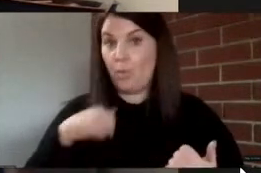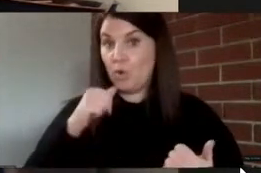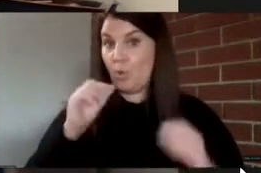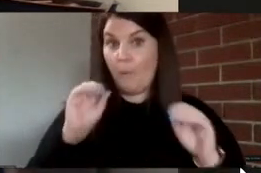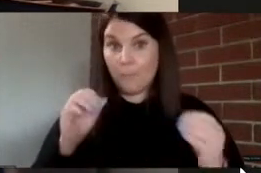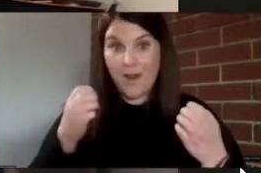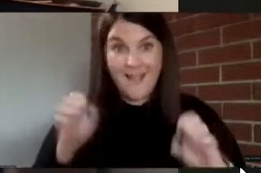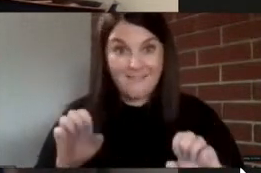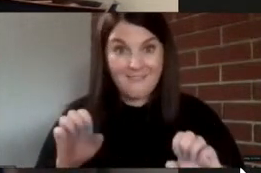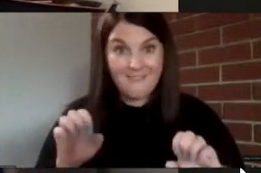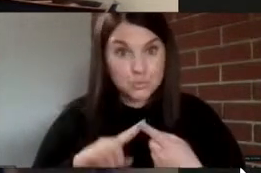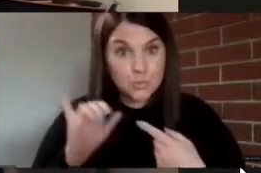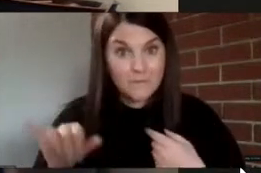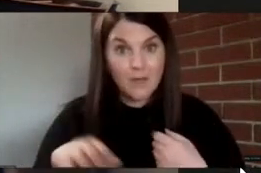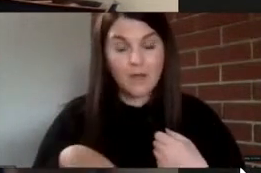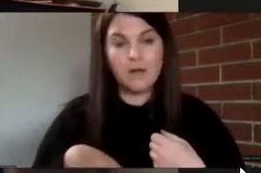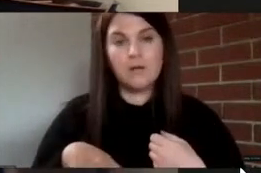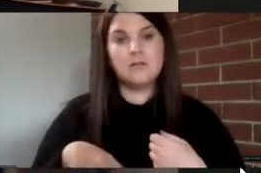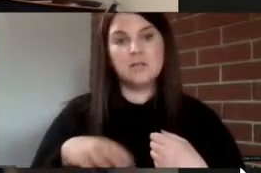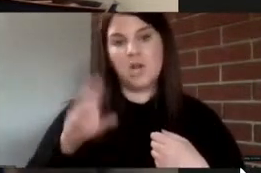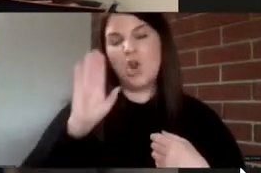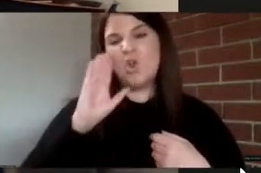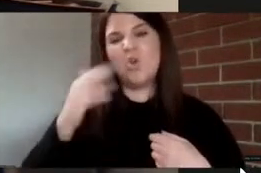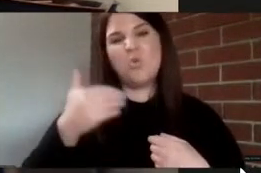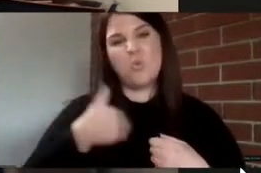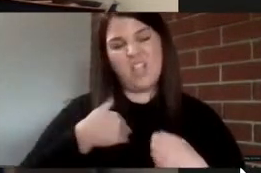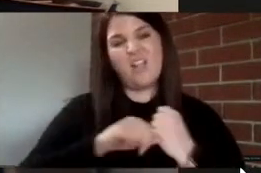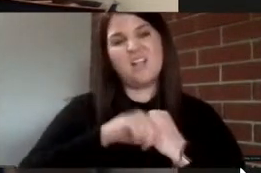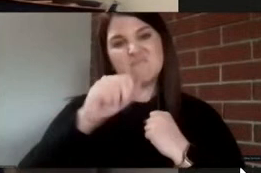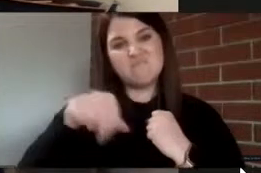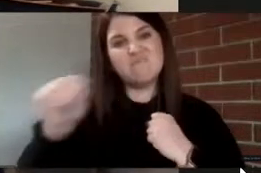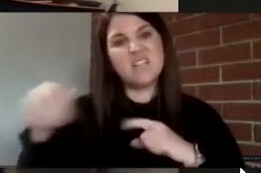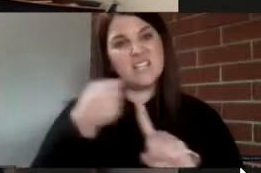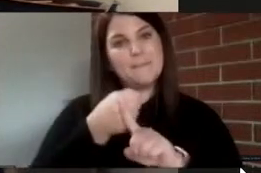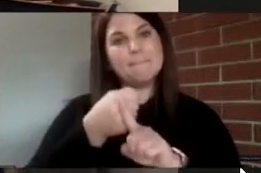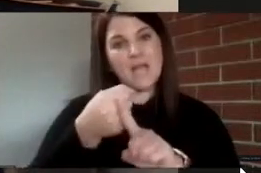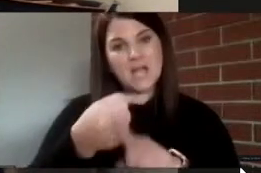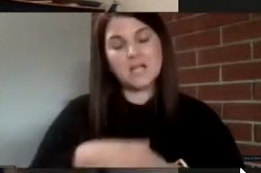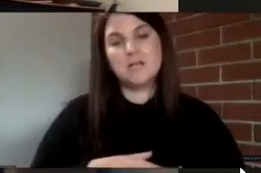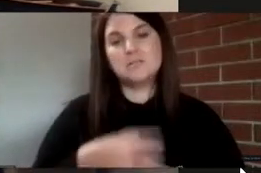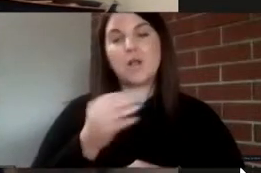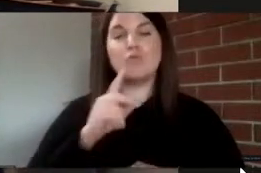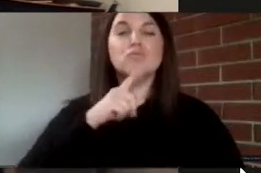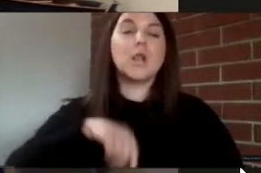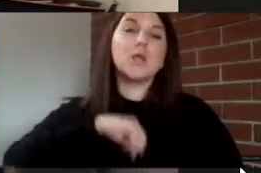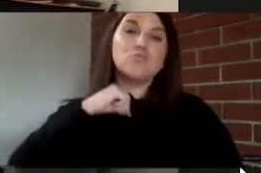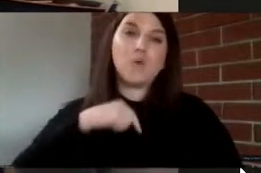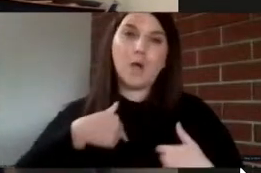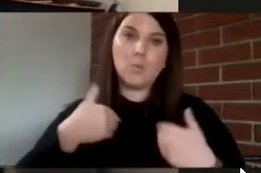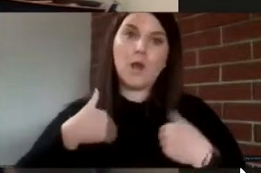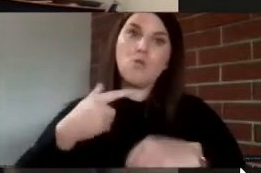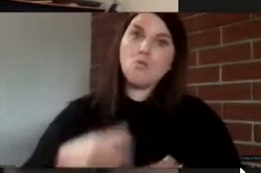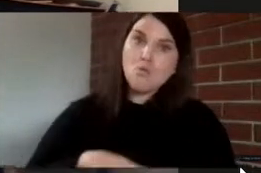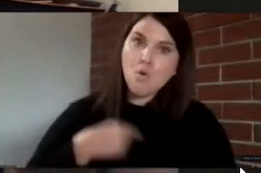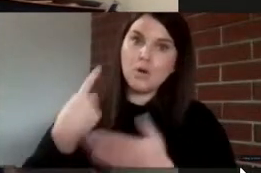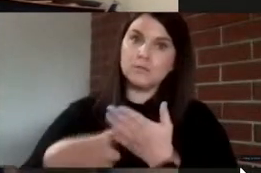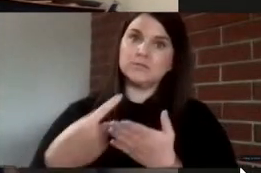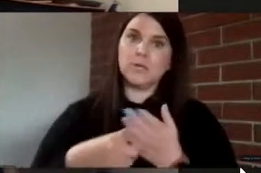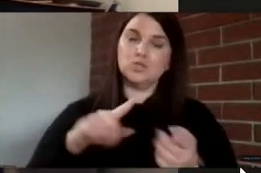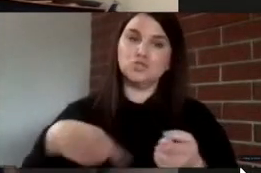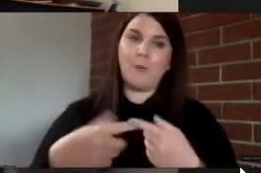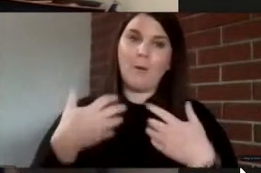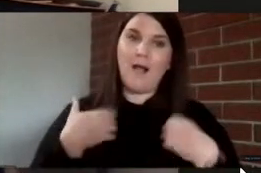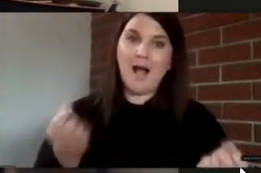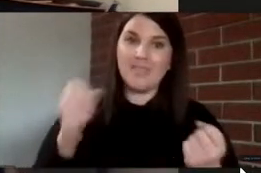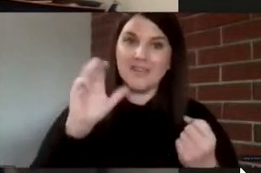it, there will be lingering impacts. And also just really proud that we had the long discussions about healthcare being